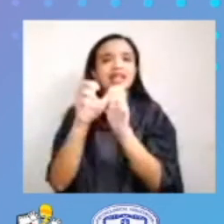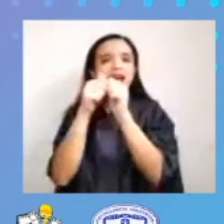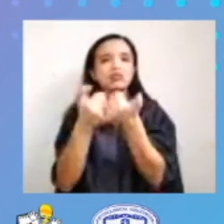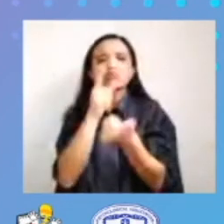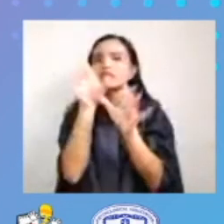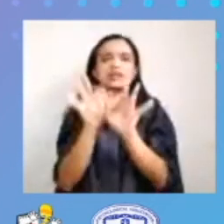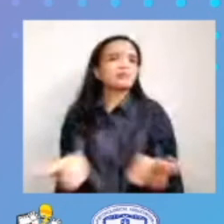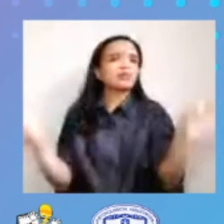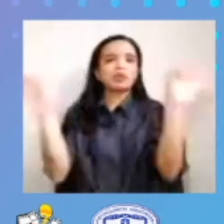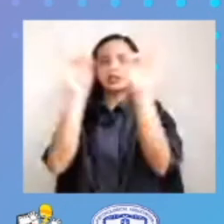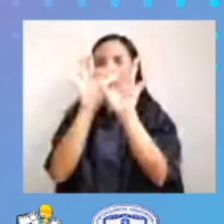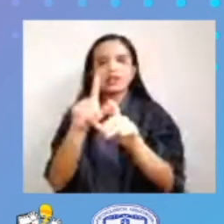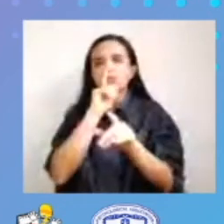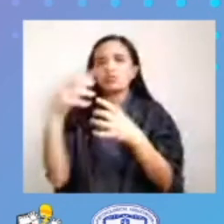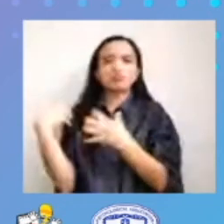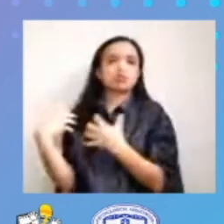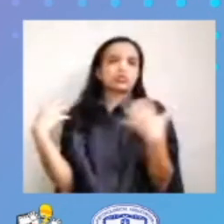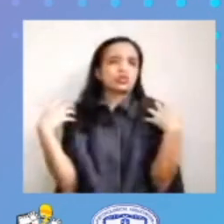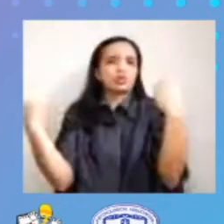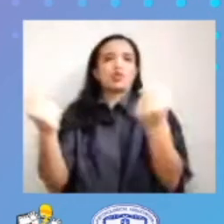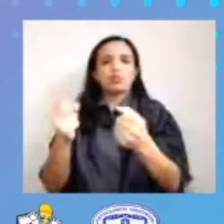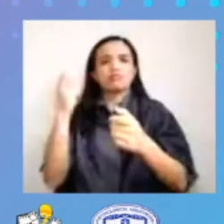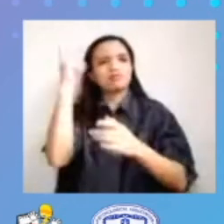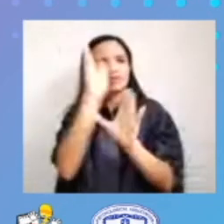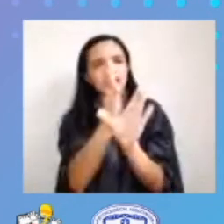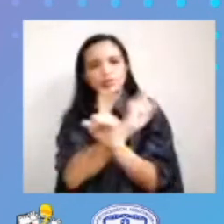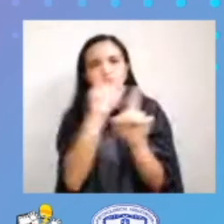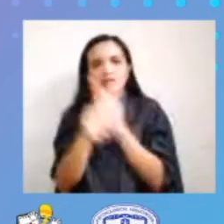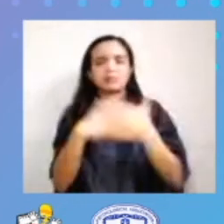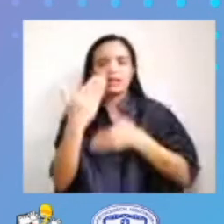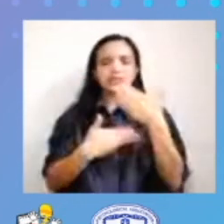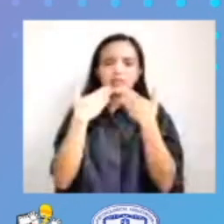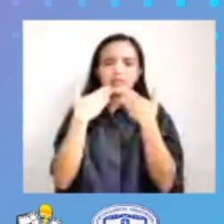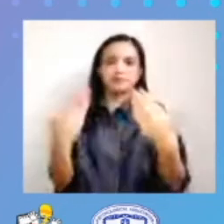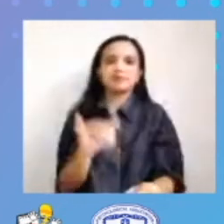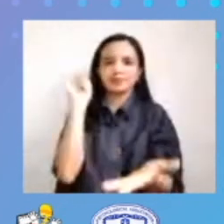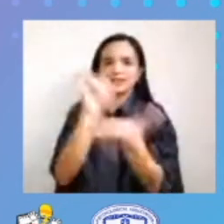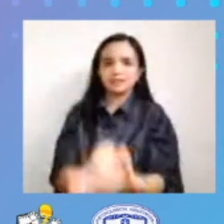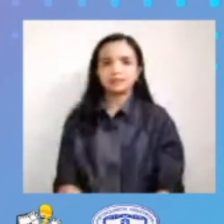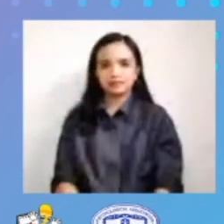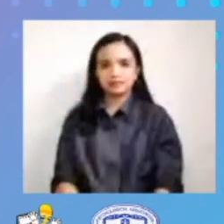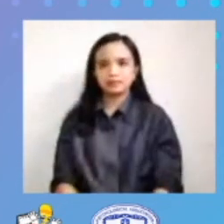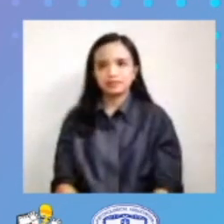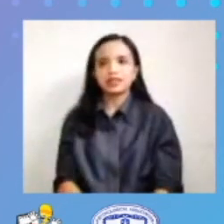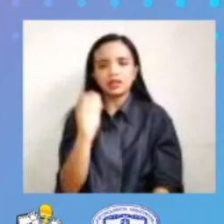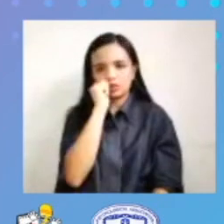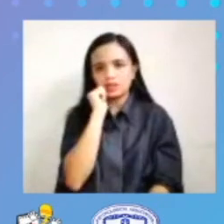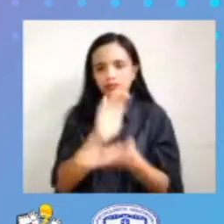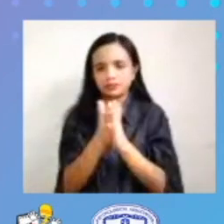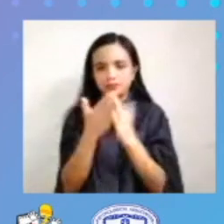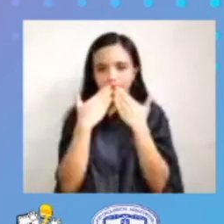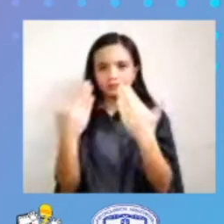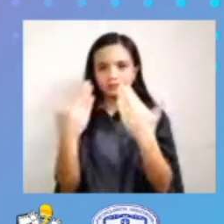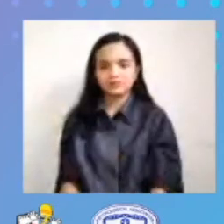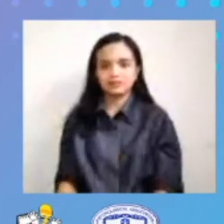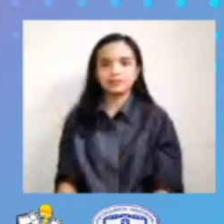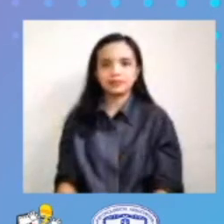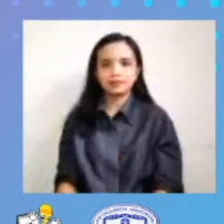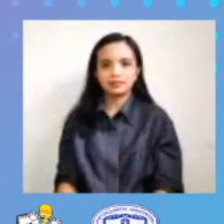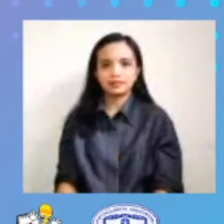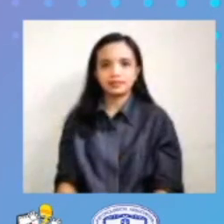bahay. And siguro if sun lifts your mind and your emotion, then go ahead and look more at the